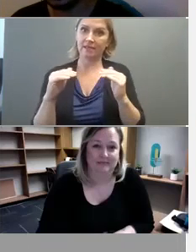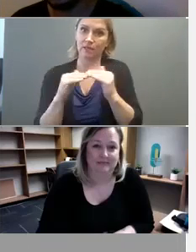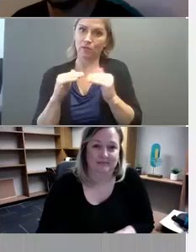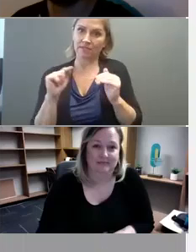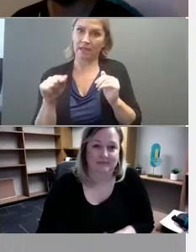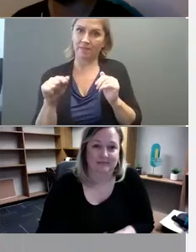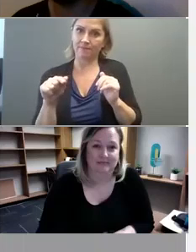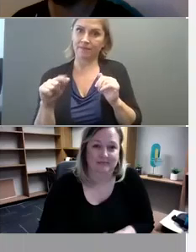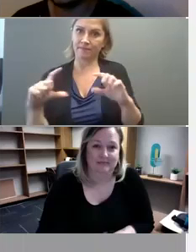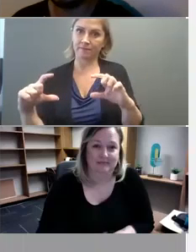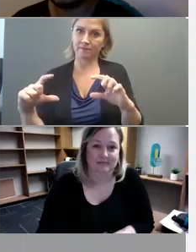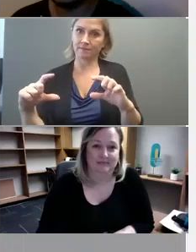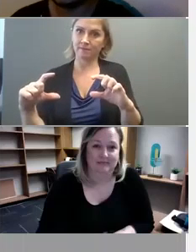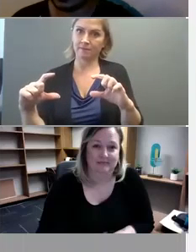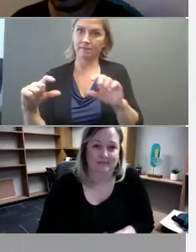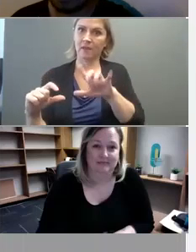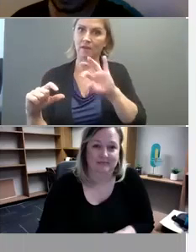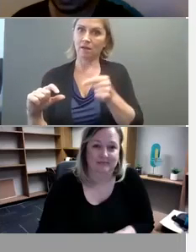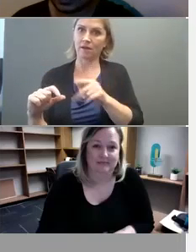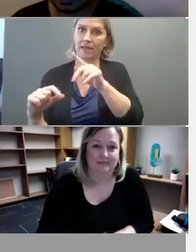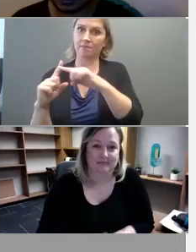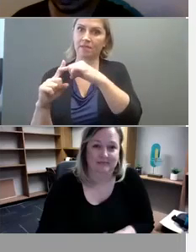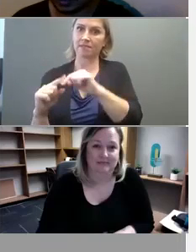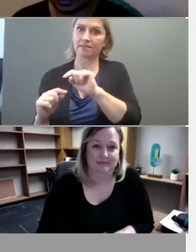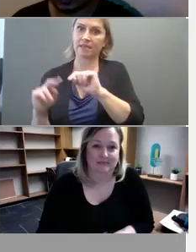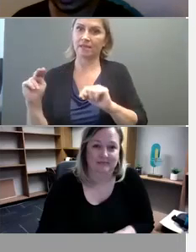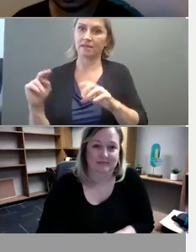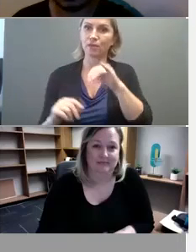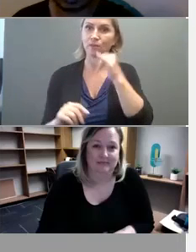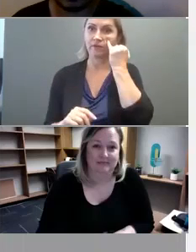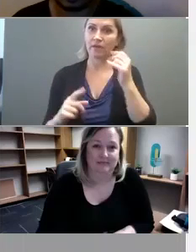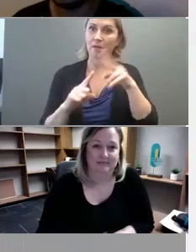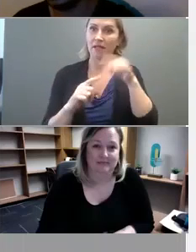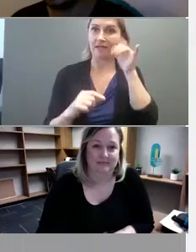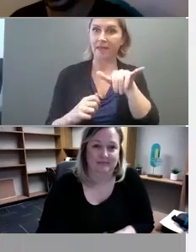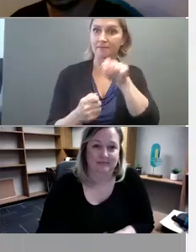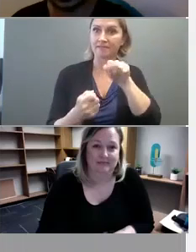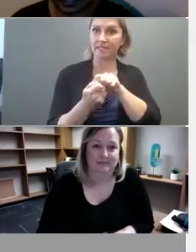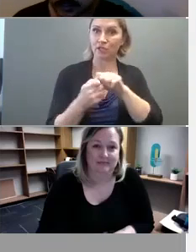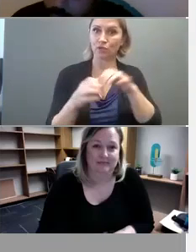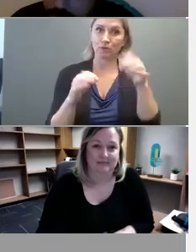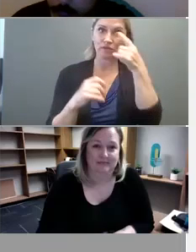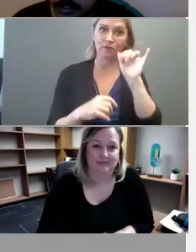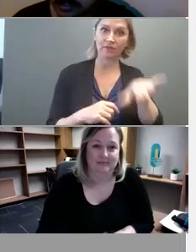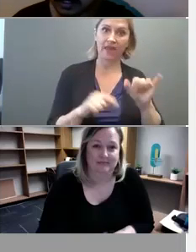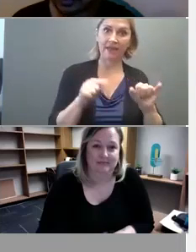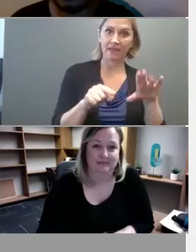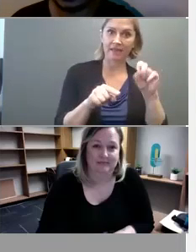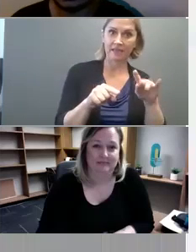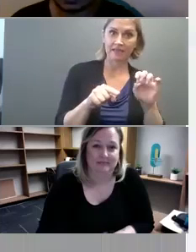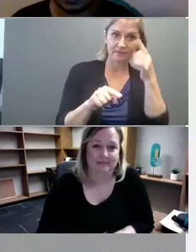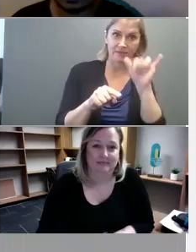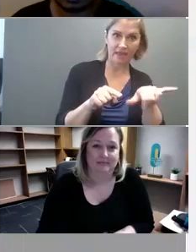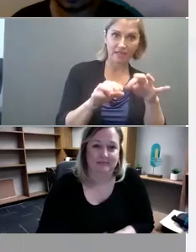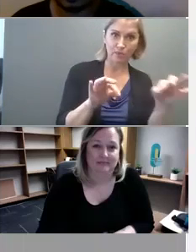b a log k plus 1 n. So if we apply this particular equation or this particular case to this equation,